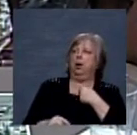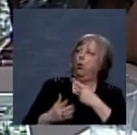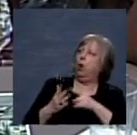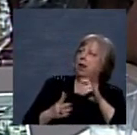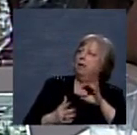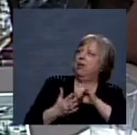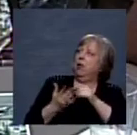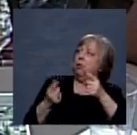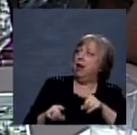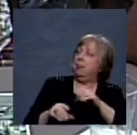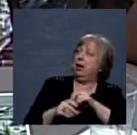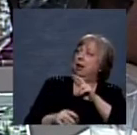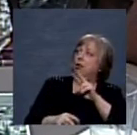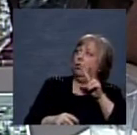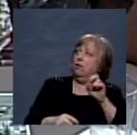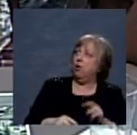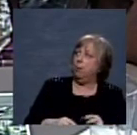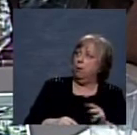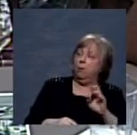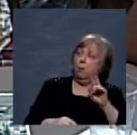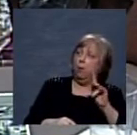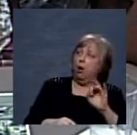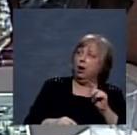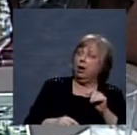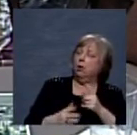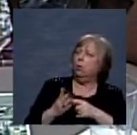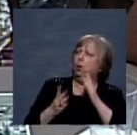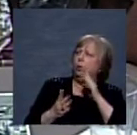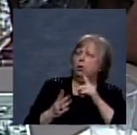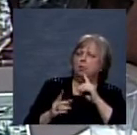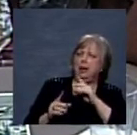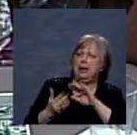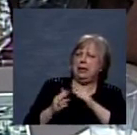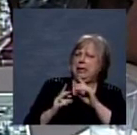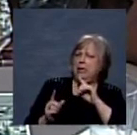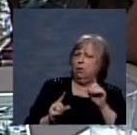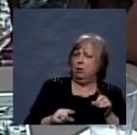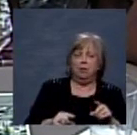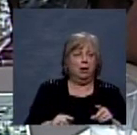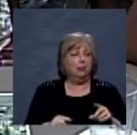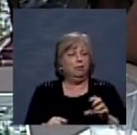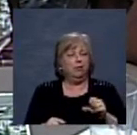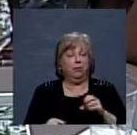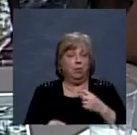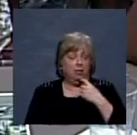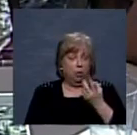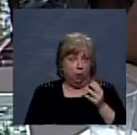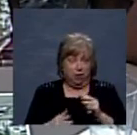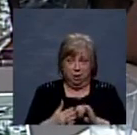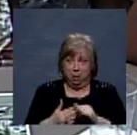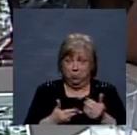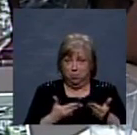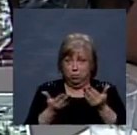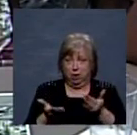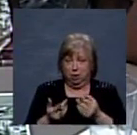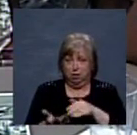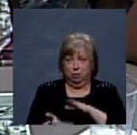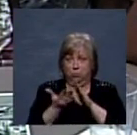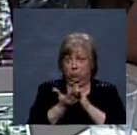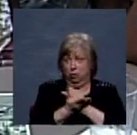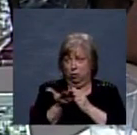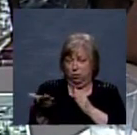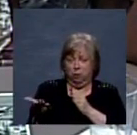was happening in the River Market, what would be the city's response? And so I told them that I would bring this issue before you.